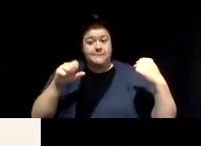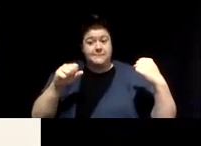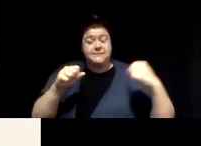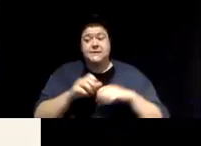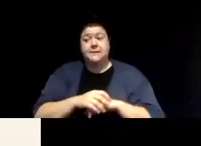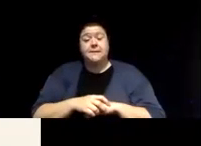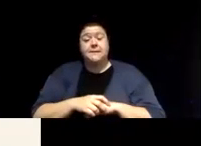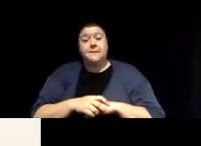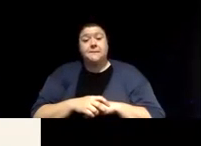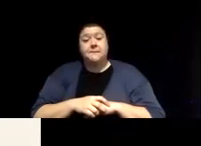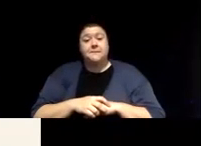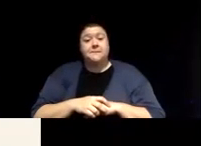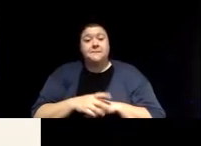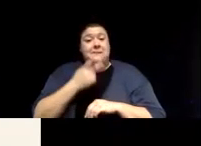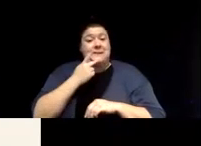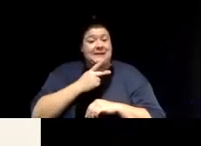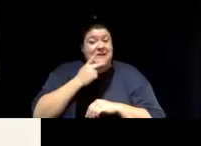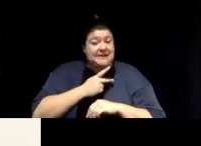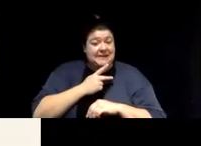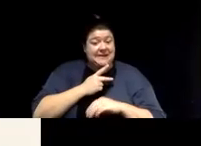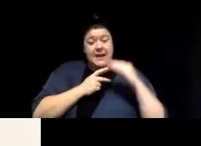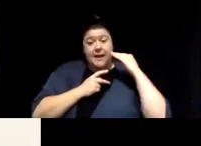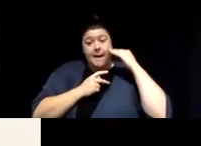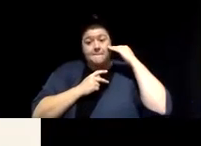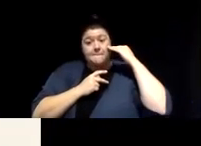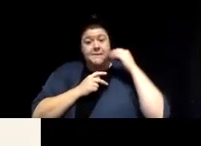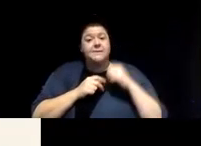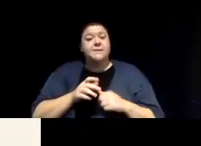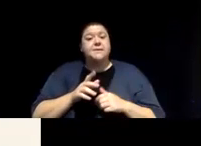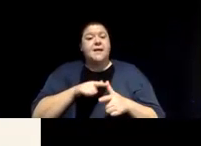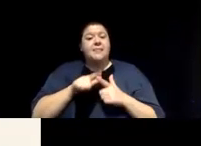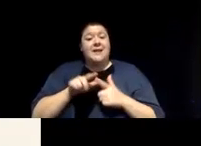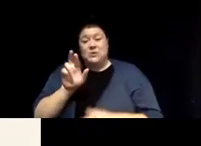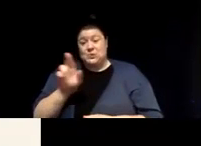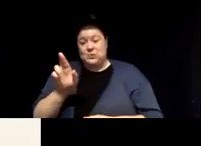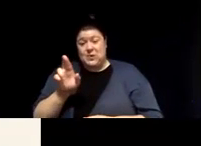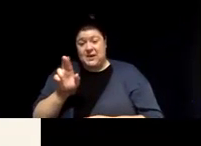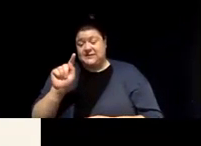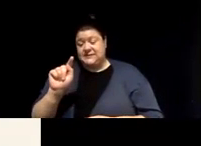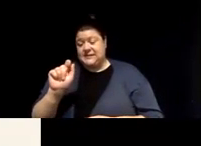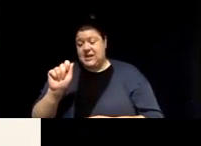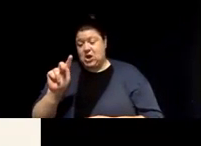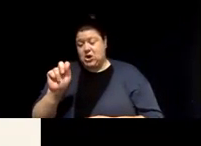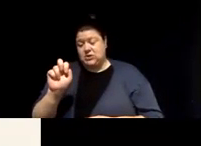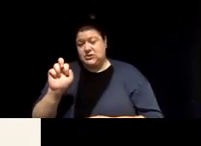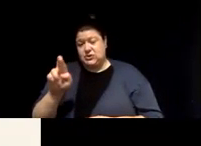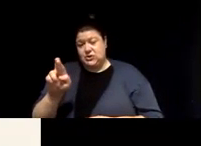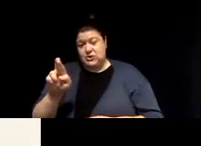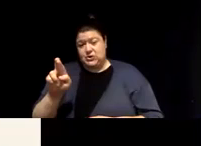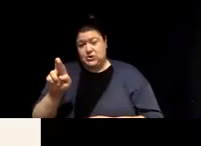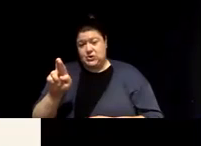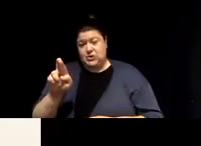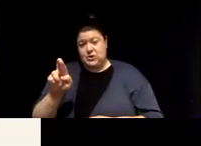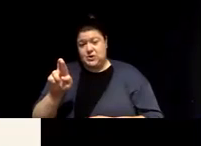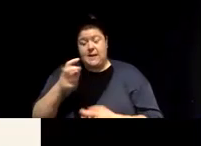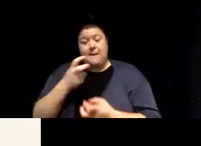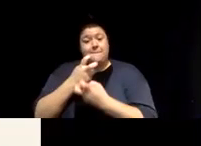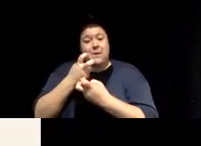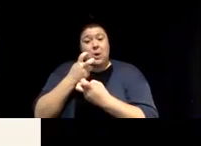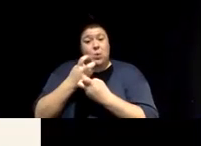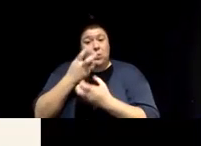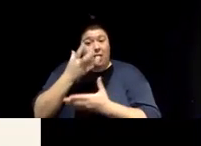and pink and it's all the way up. And then on the right hand side where there's tartar and there's bone decay,